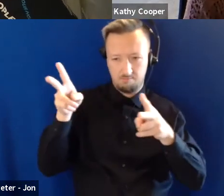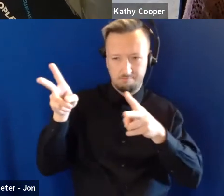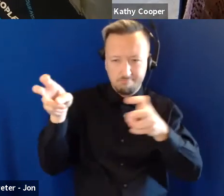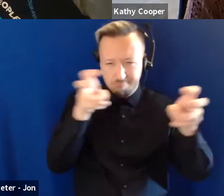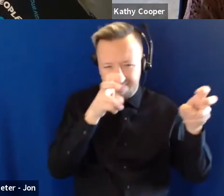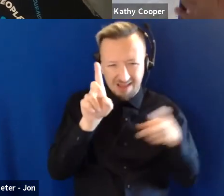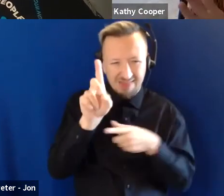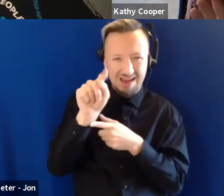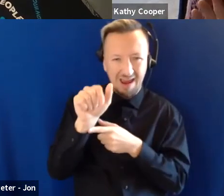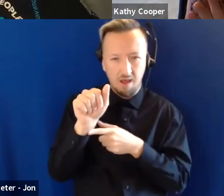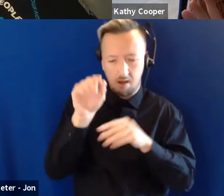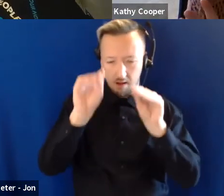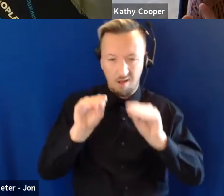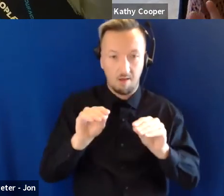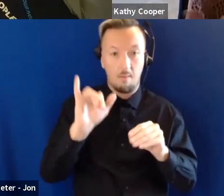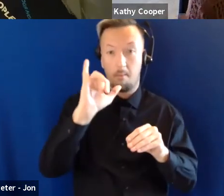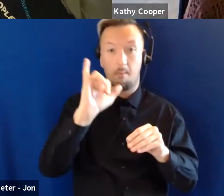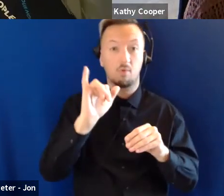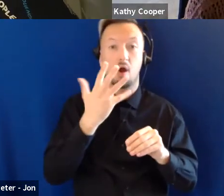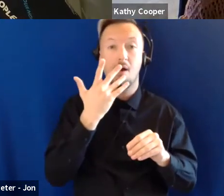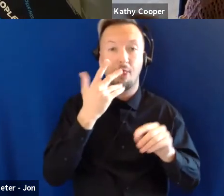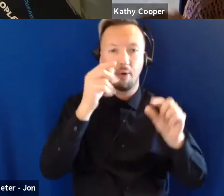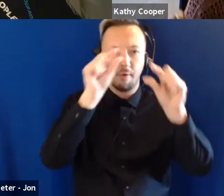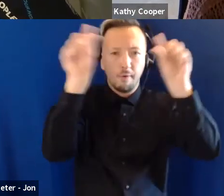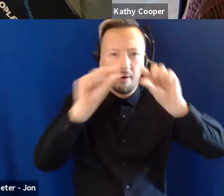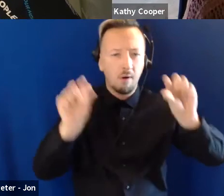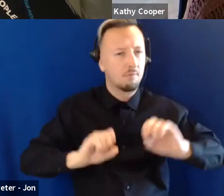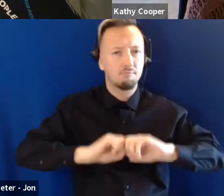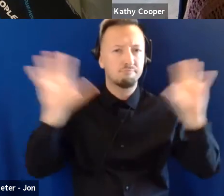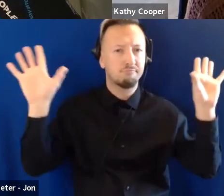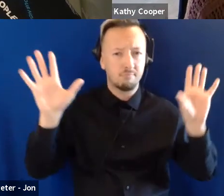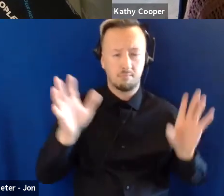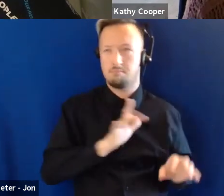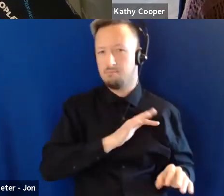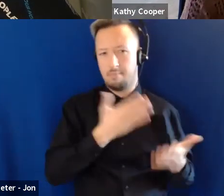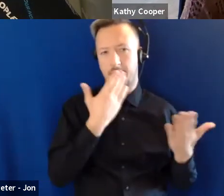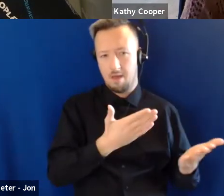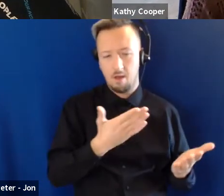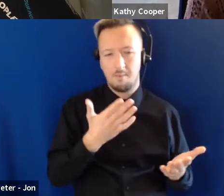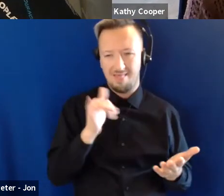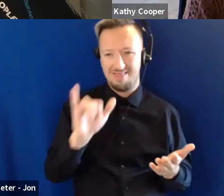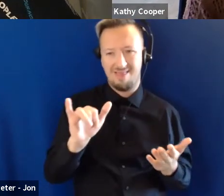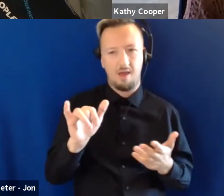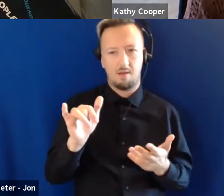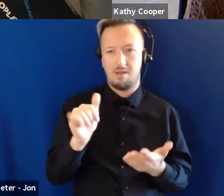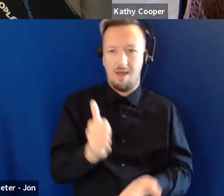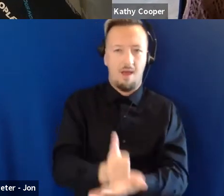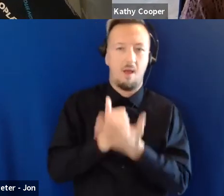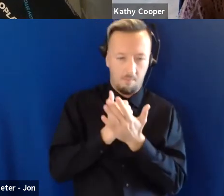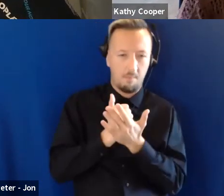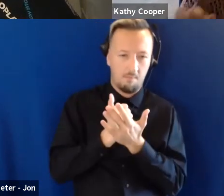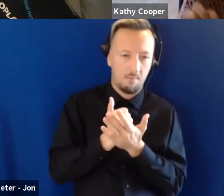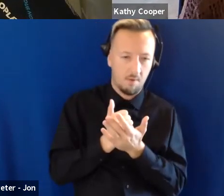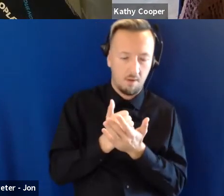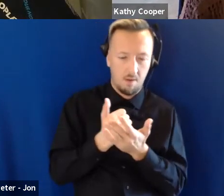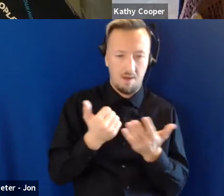it together. She even color coded it. It was wonderful. But, you know, that's a huge piece of it. Because then only can you say,